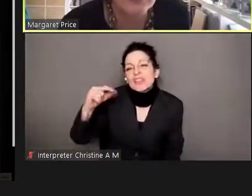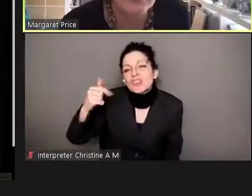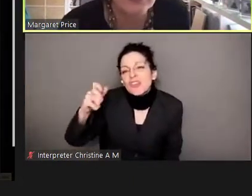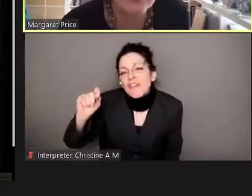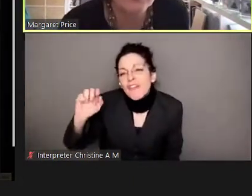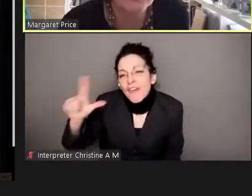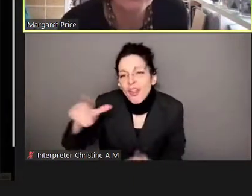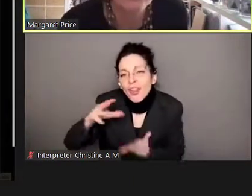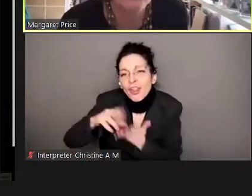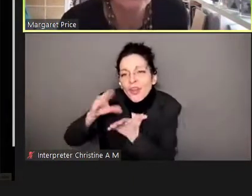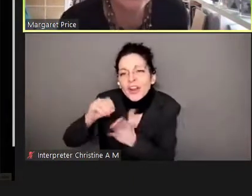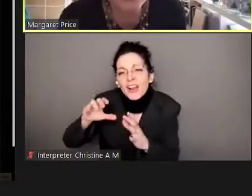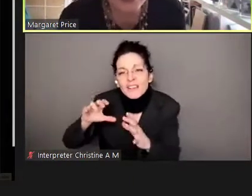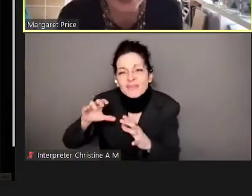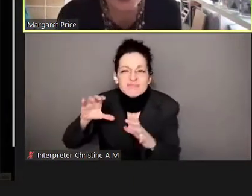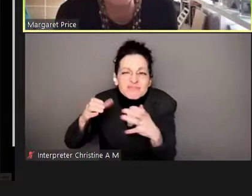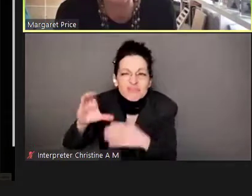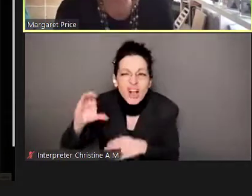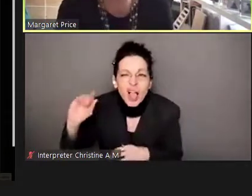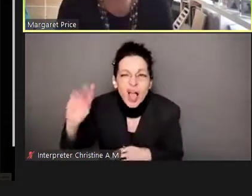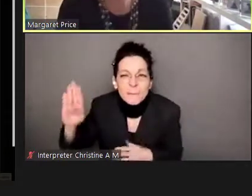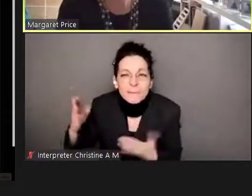Let's see.